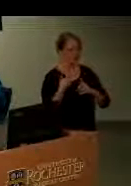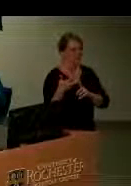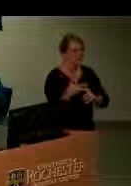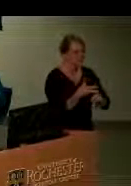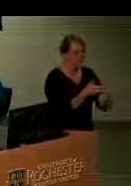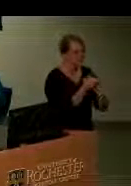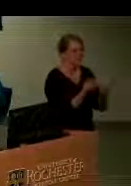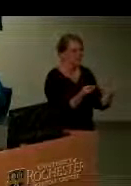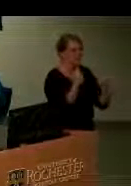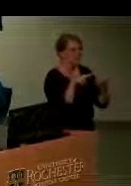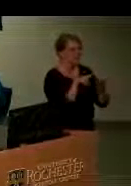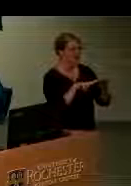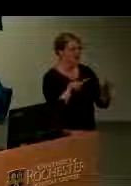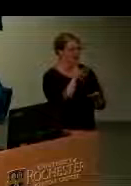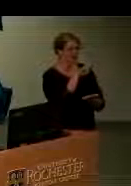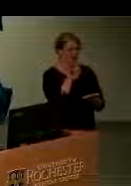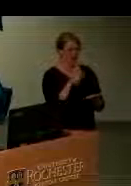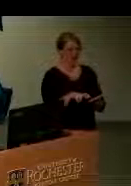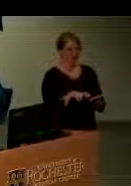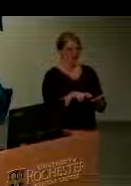come to the University of Rochester,